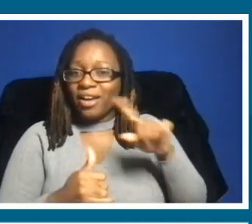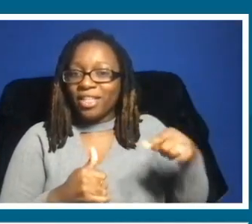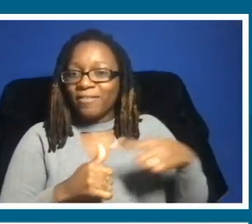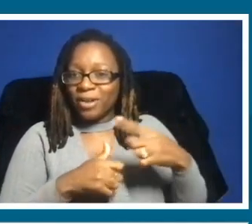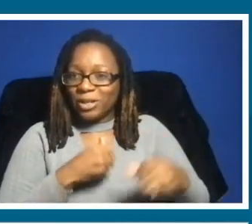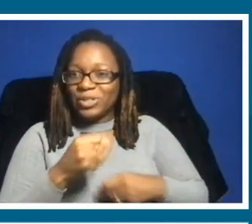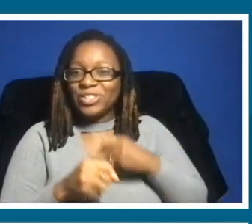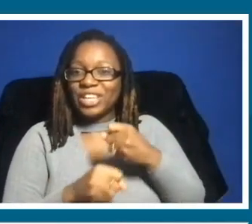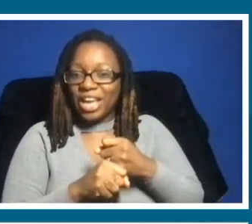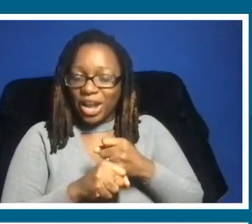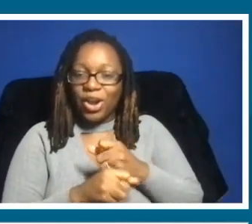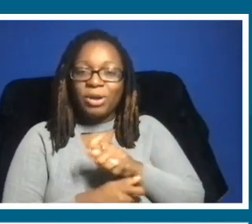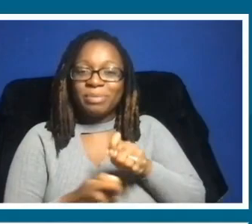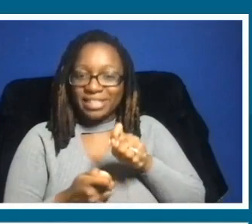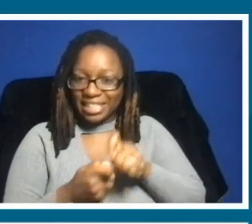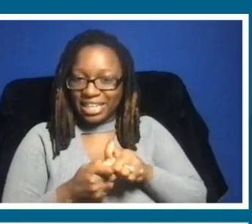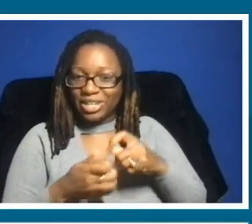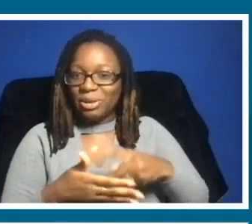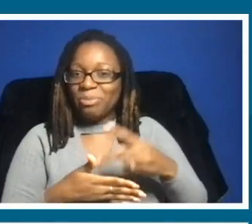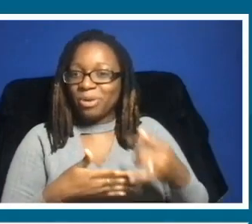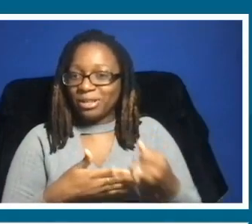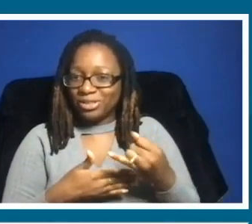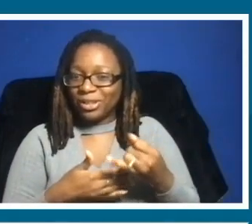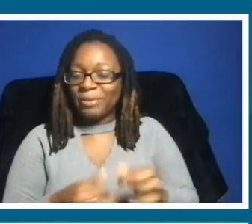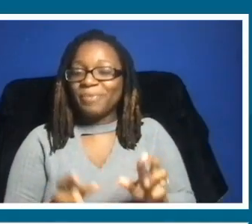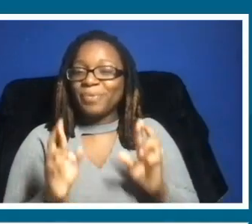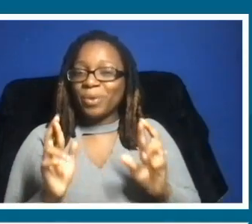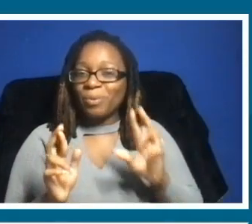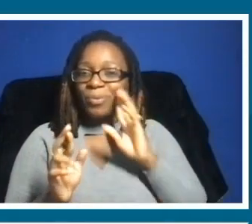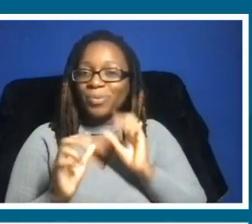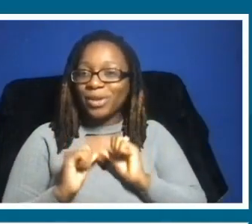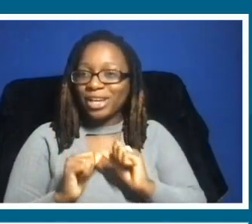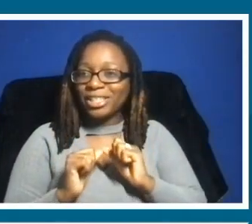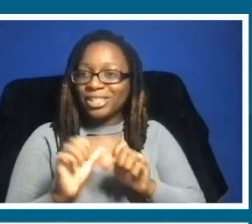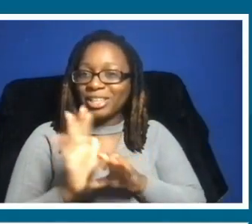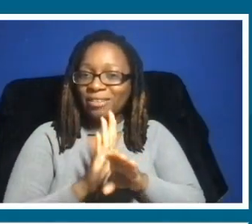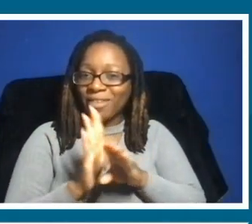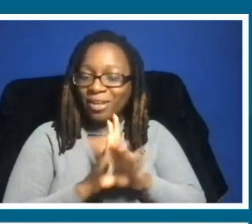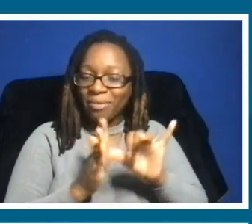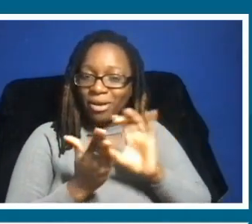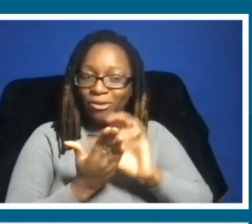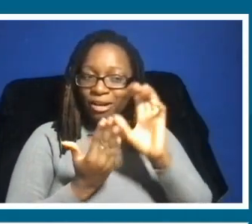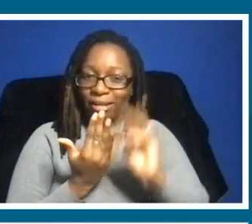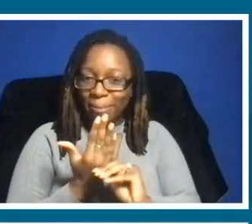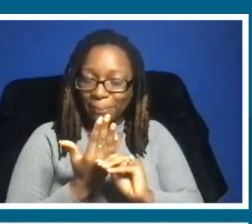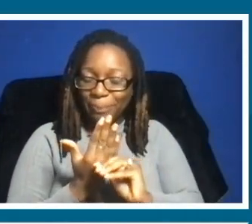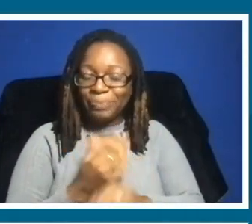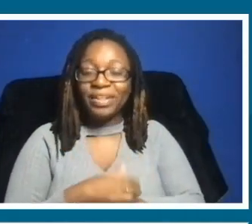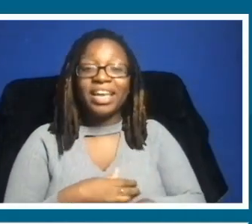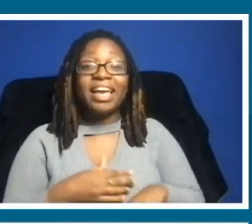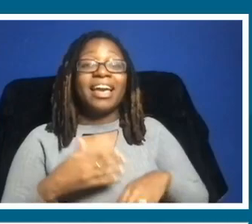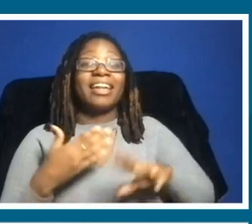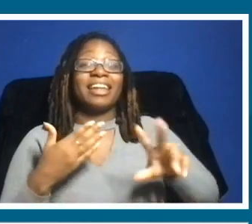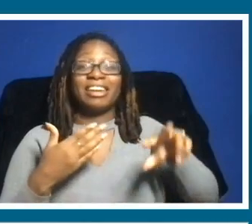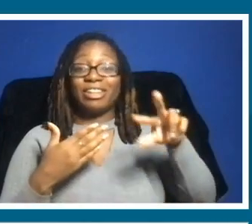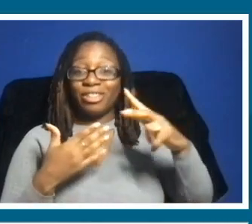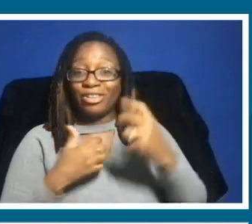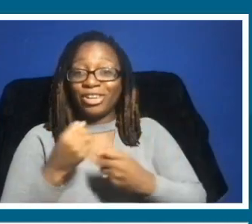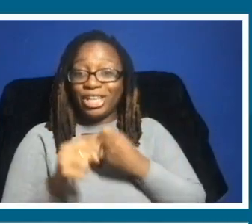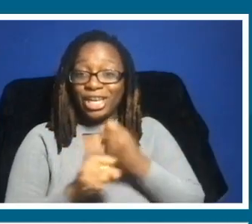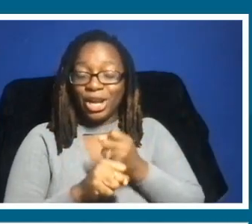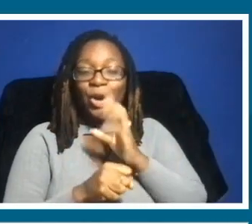particular project and are hoping to continue developing that curriculum, and in the third year be able to share that